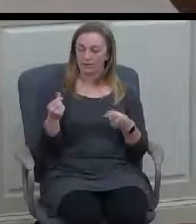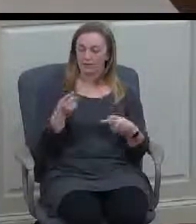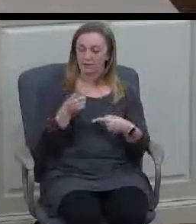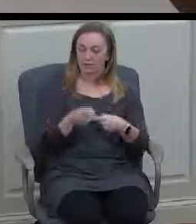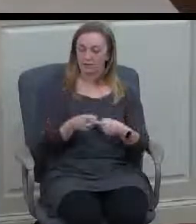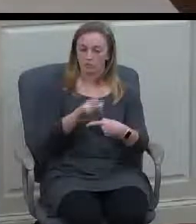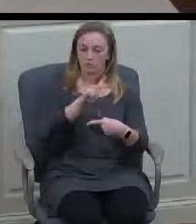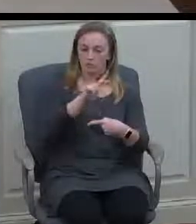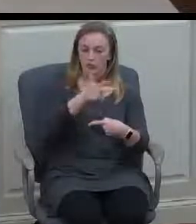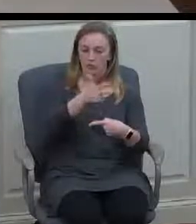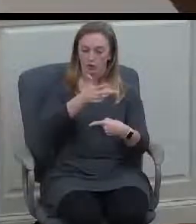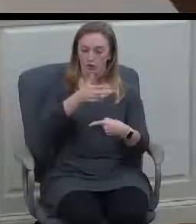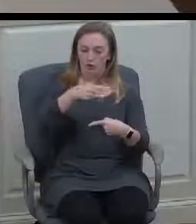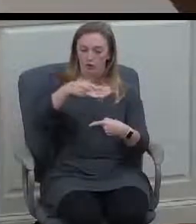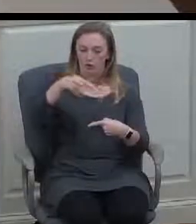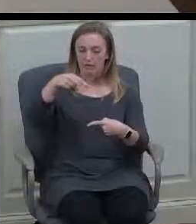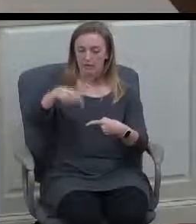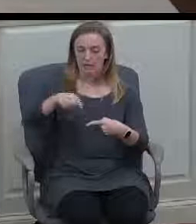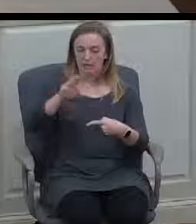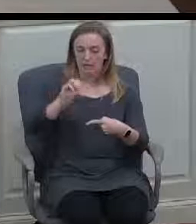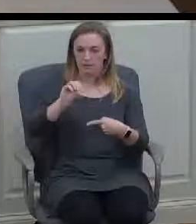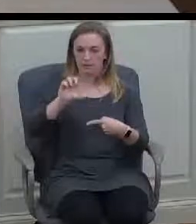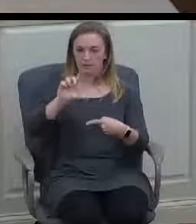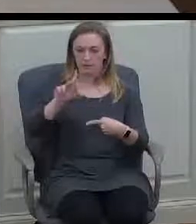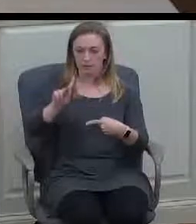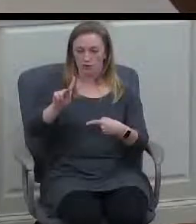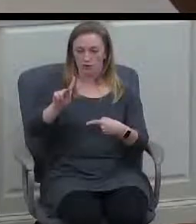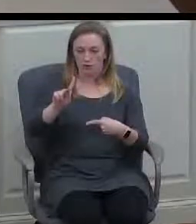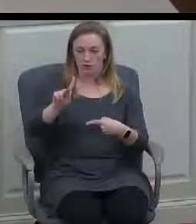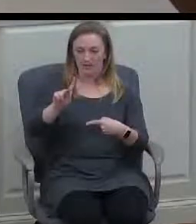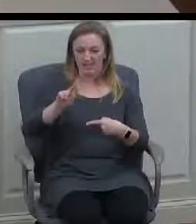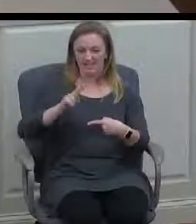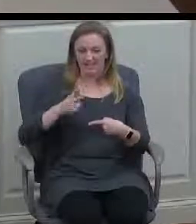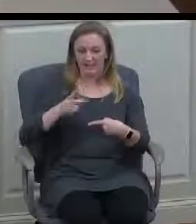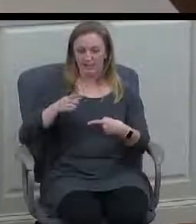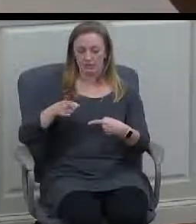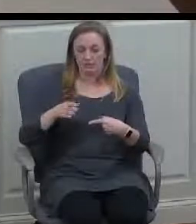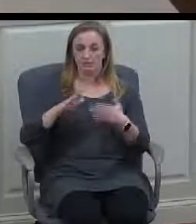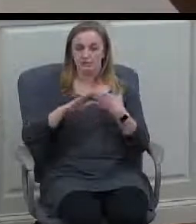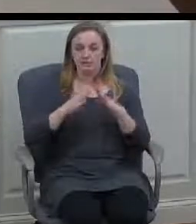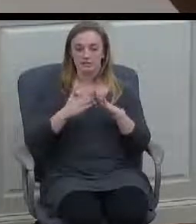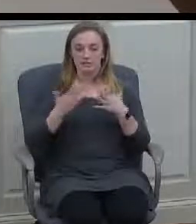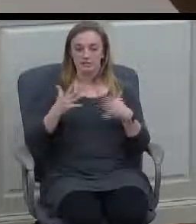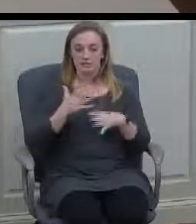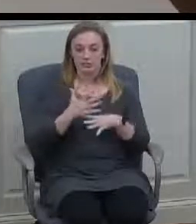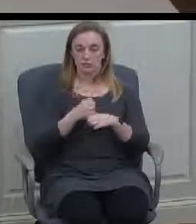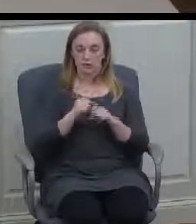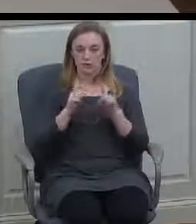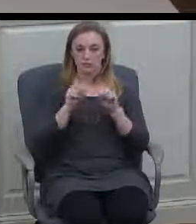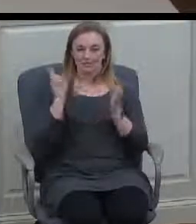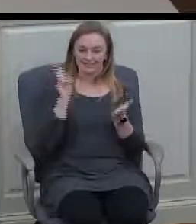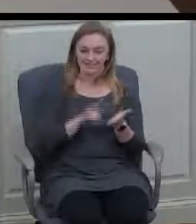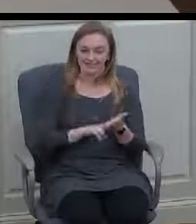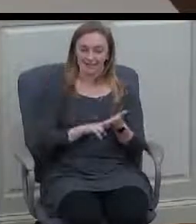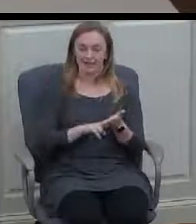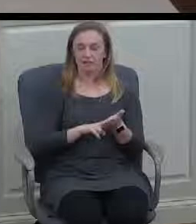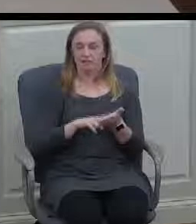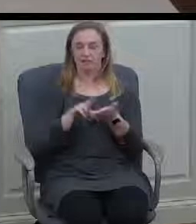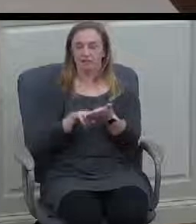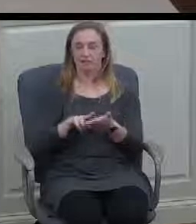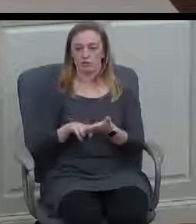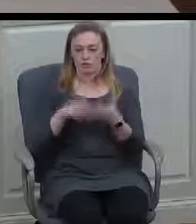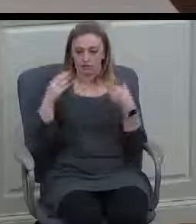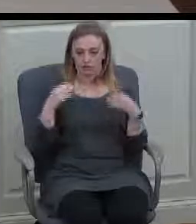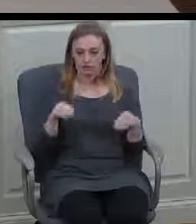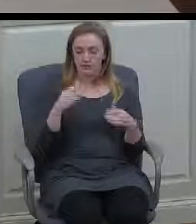of Third and Martin Luther King and Second, the city has received a signed contract of sale, and so